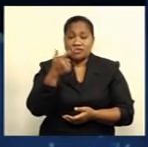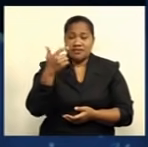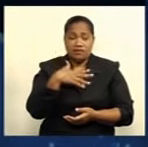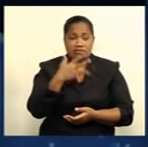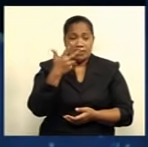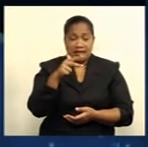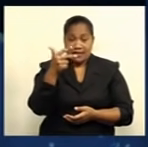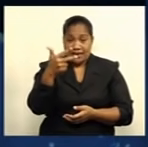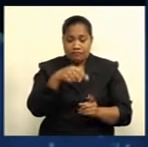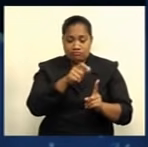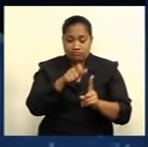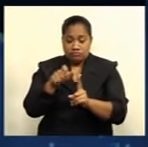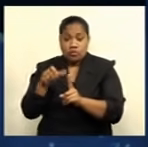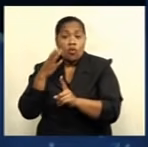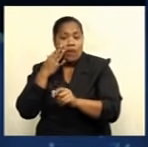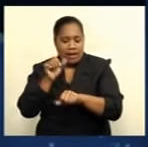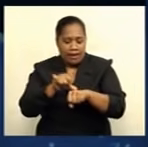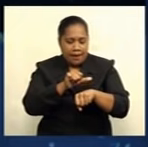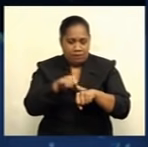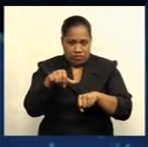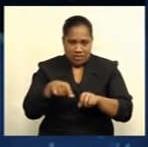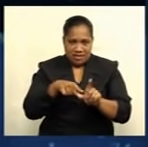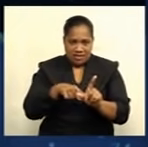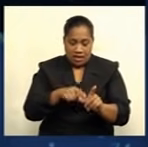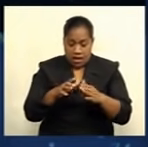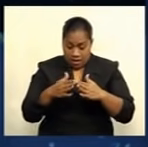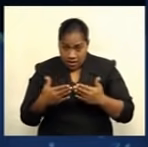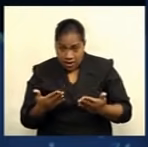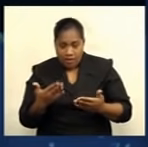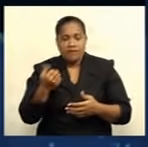48,788 cases since April this year. There are now